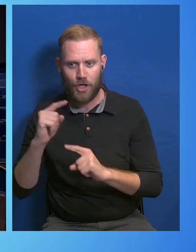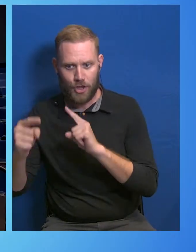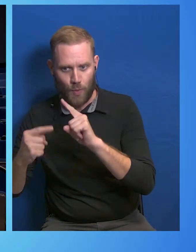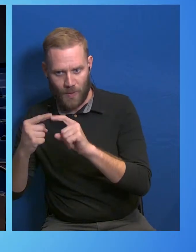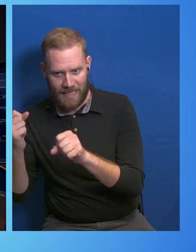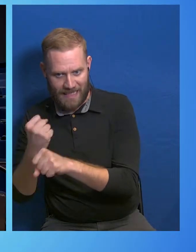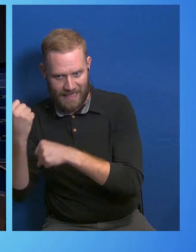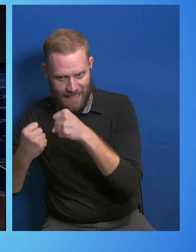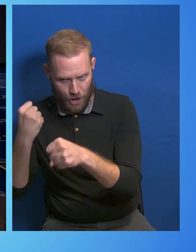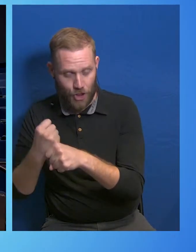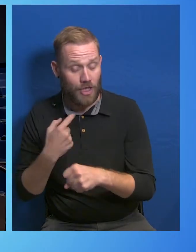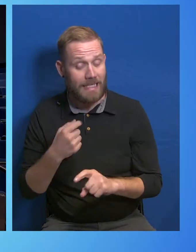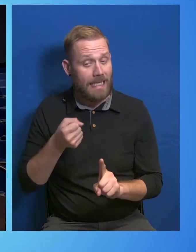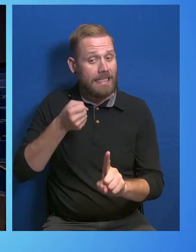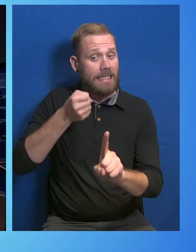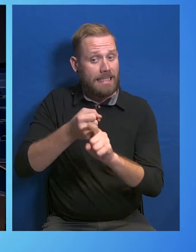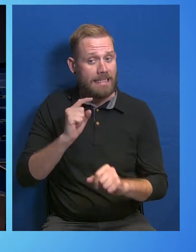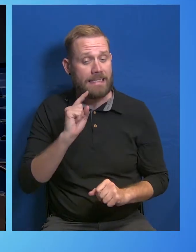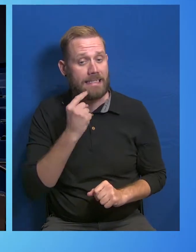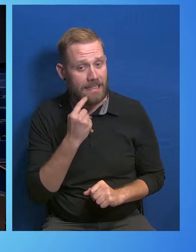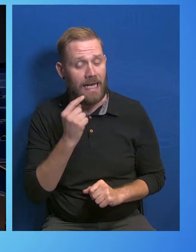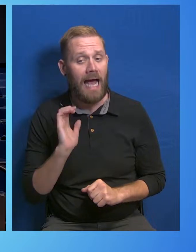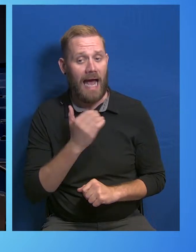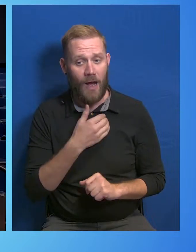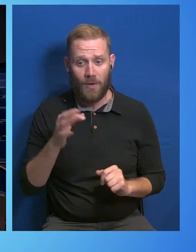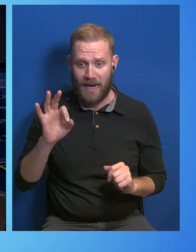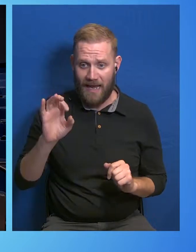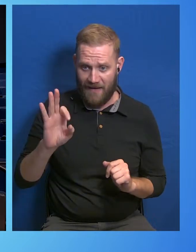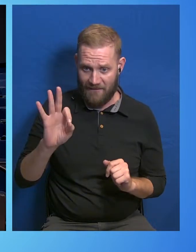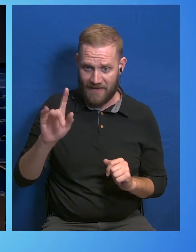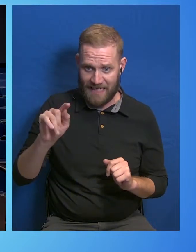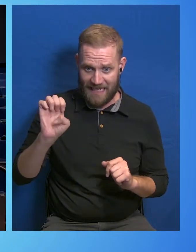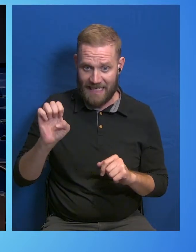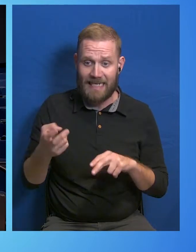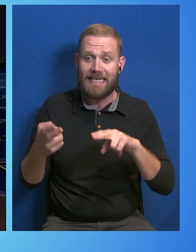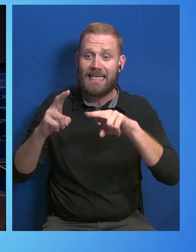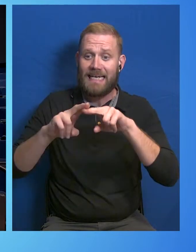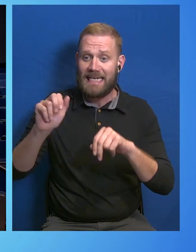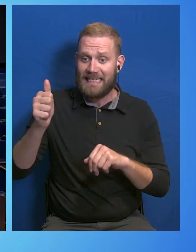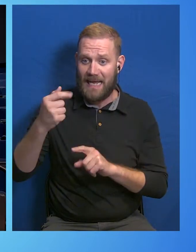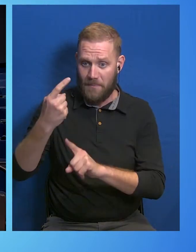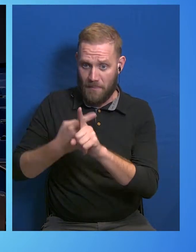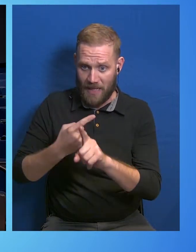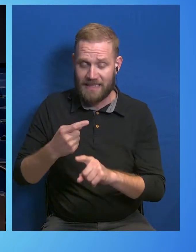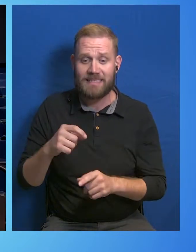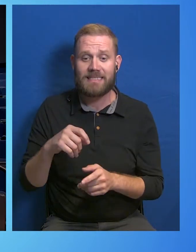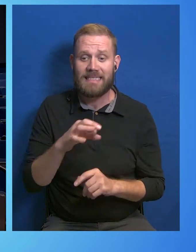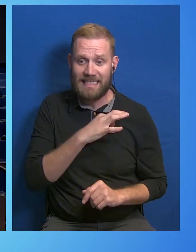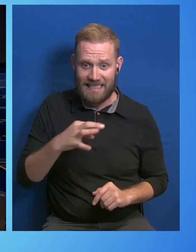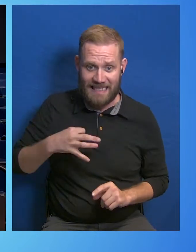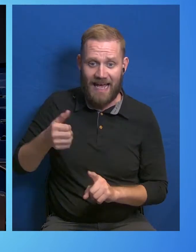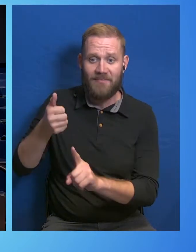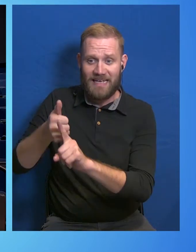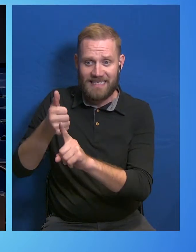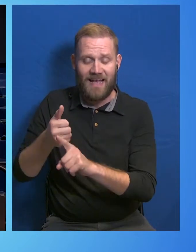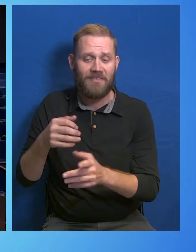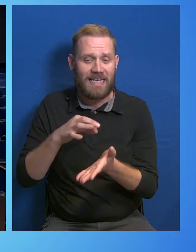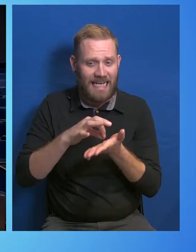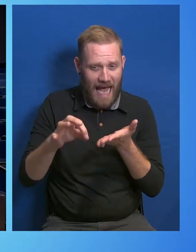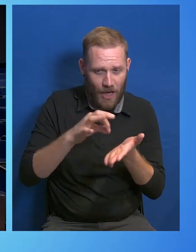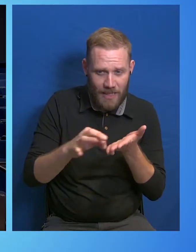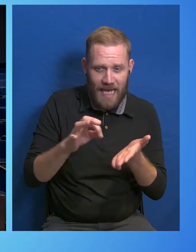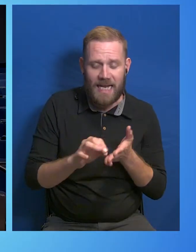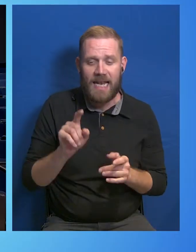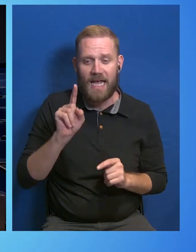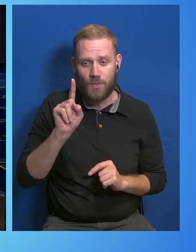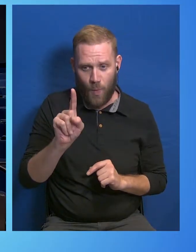This change has significantly increased our FTE since 10-month staff are calculated as 1 FTE